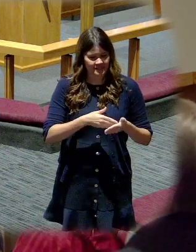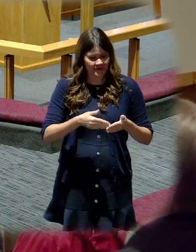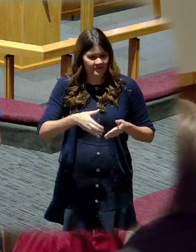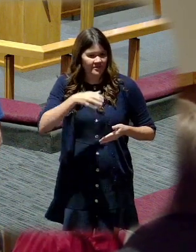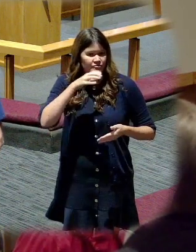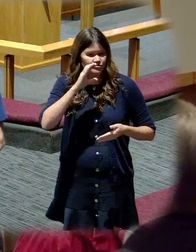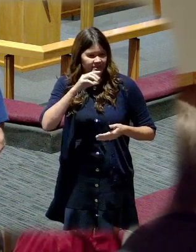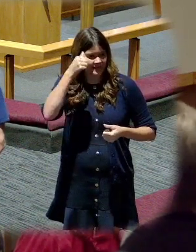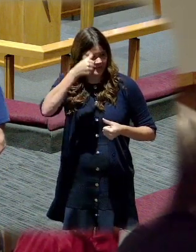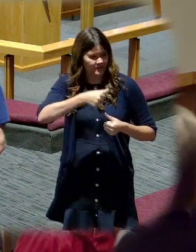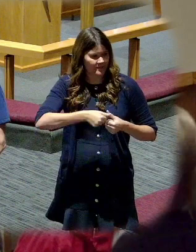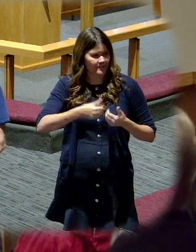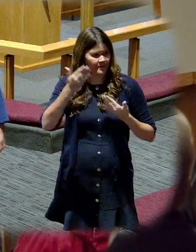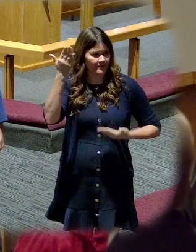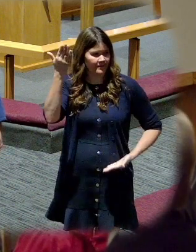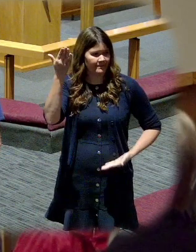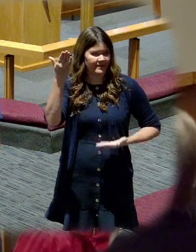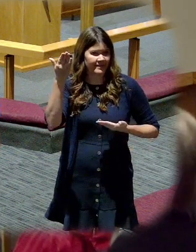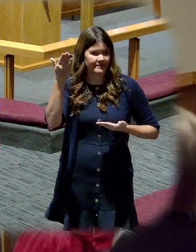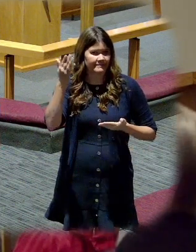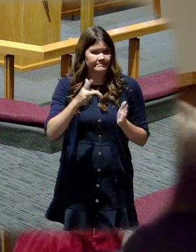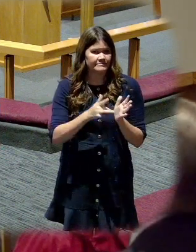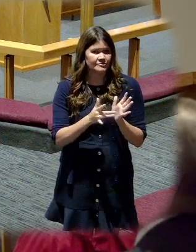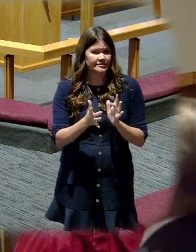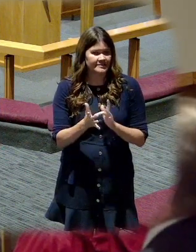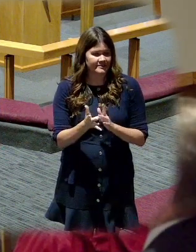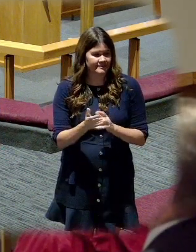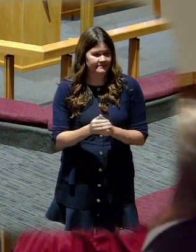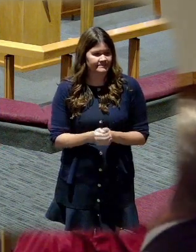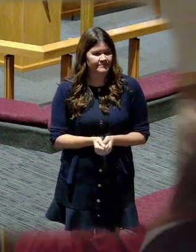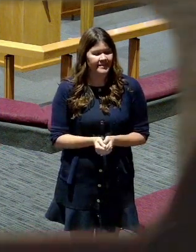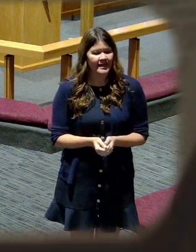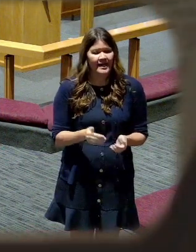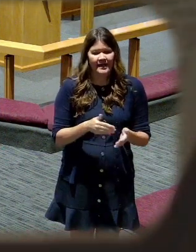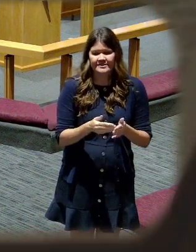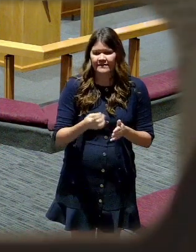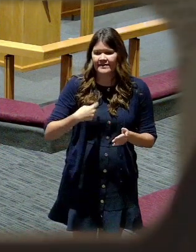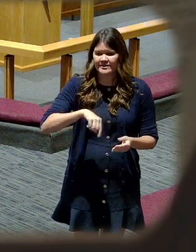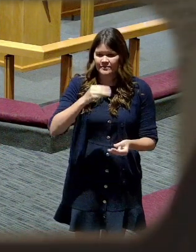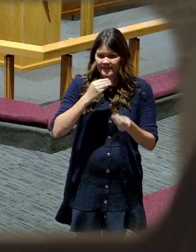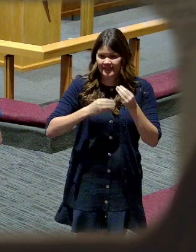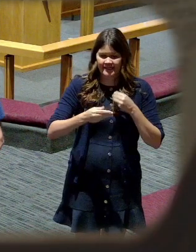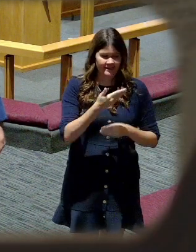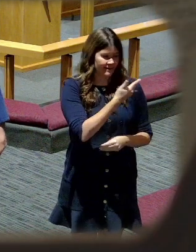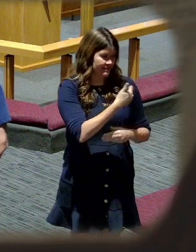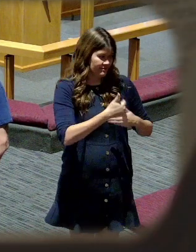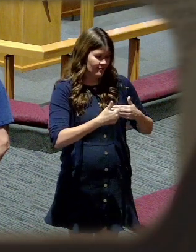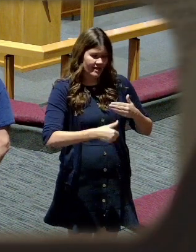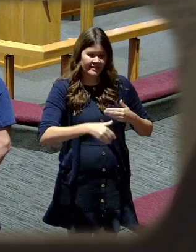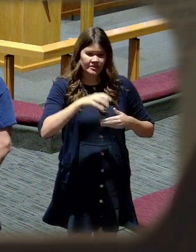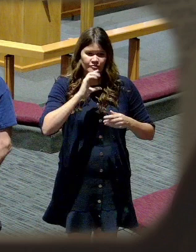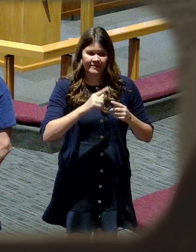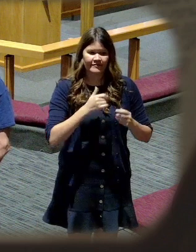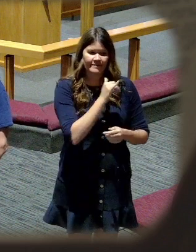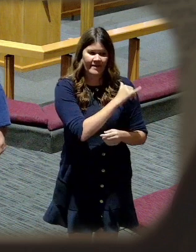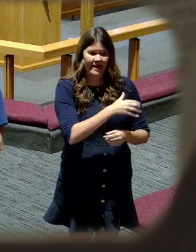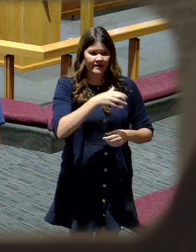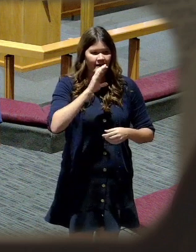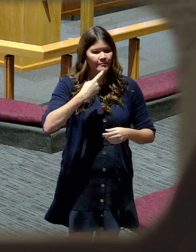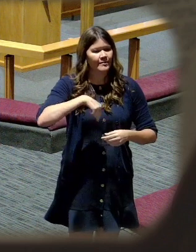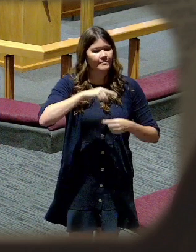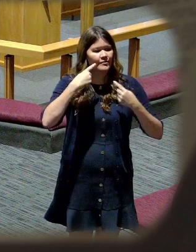remembrance of me." As often as we eat this bread and drink this cup, we proclaim the Lord's